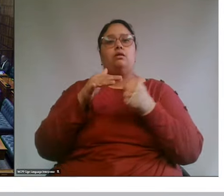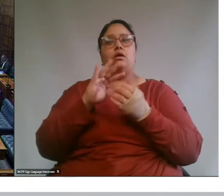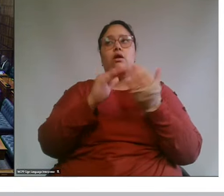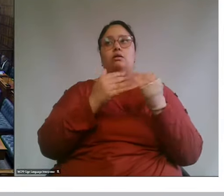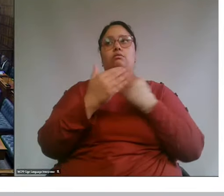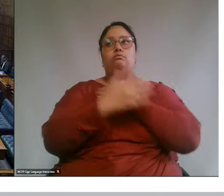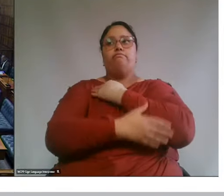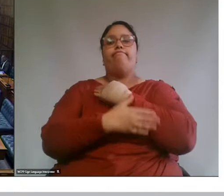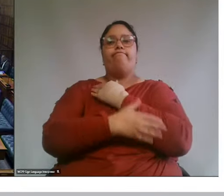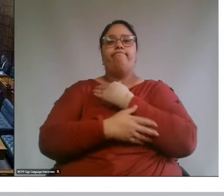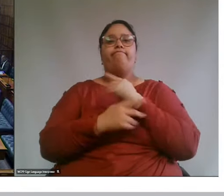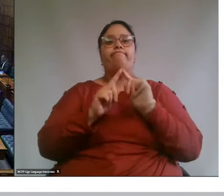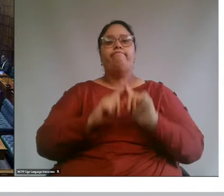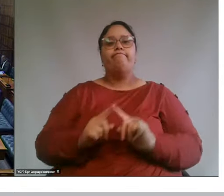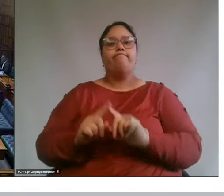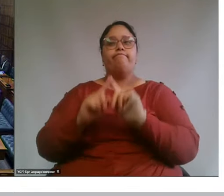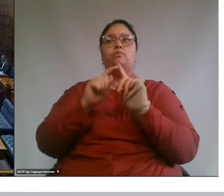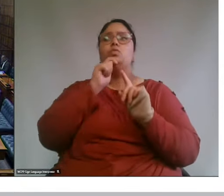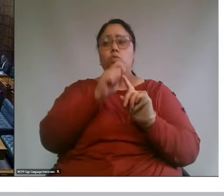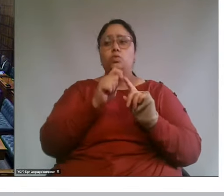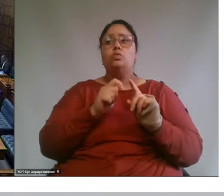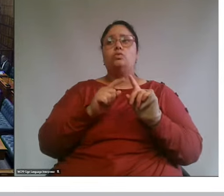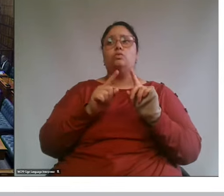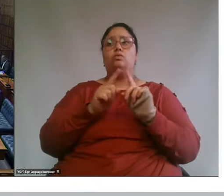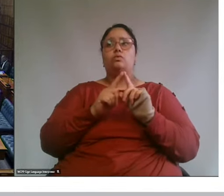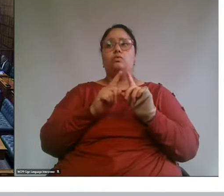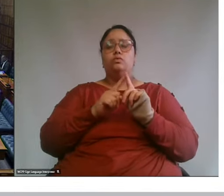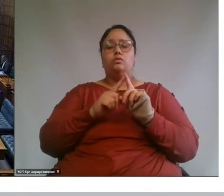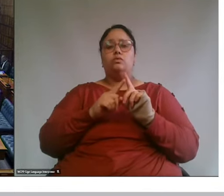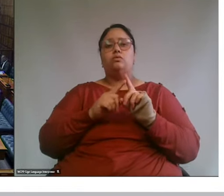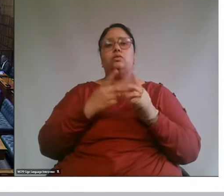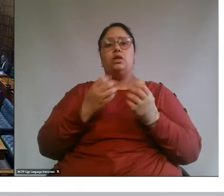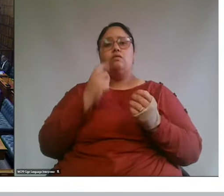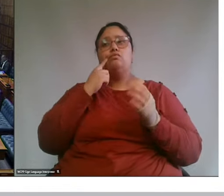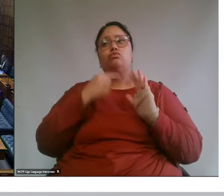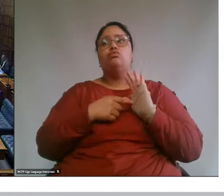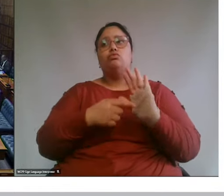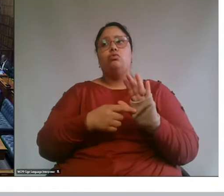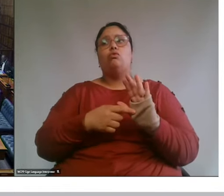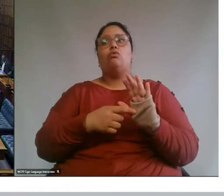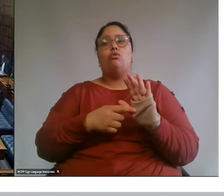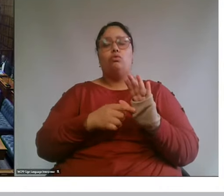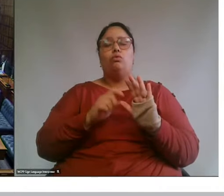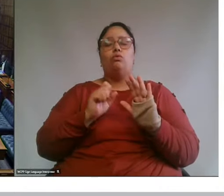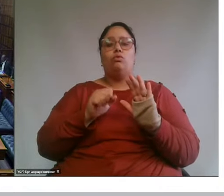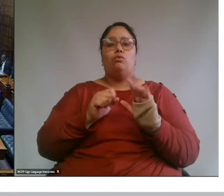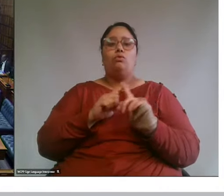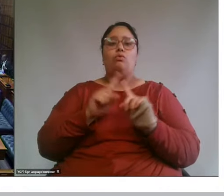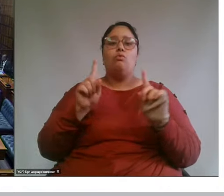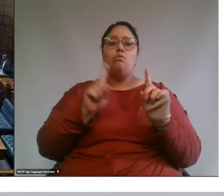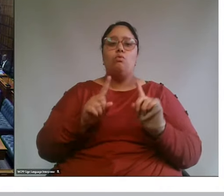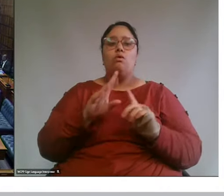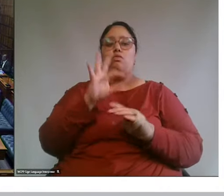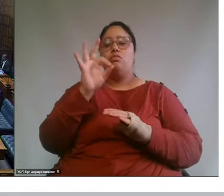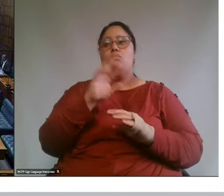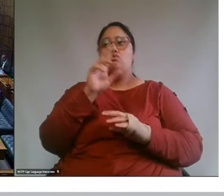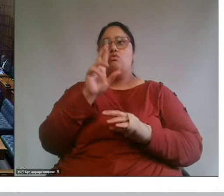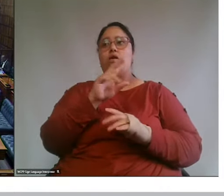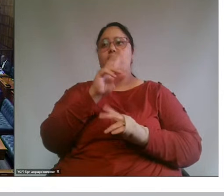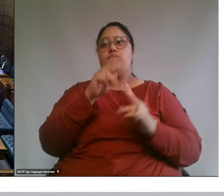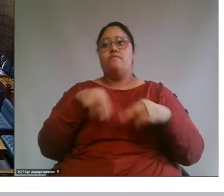initiatives that we undertake we also then therefore try to determine what is the Rand value of those